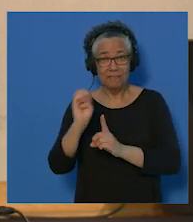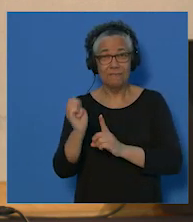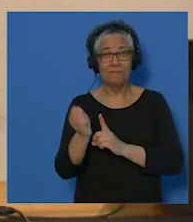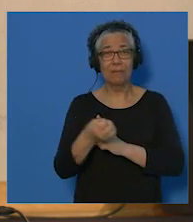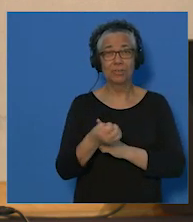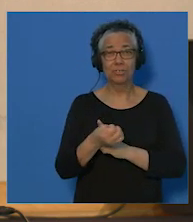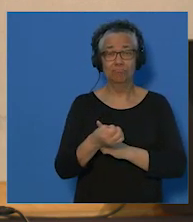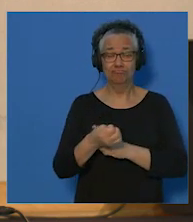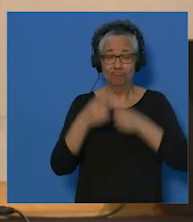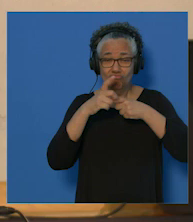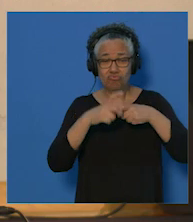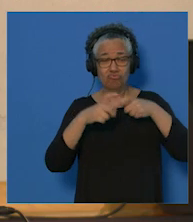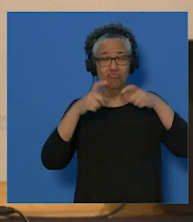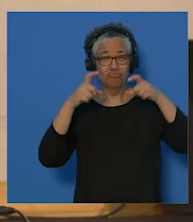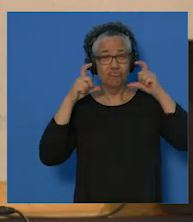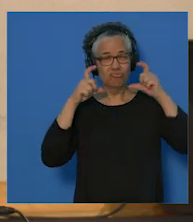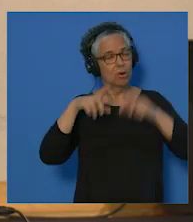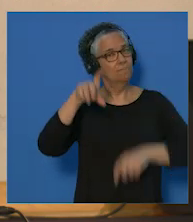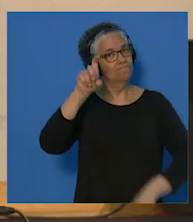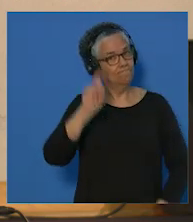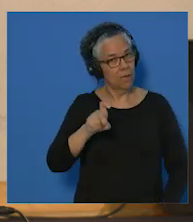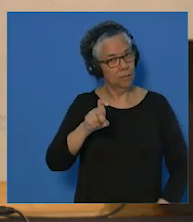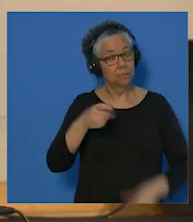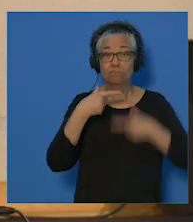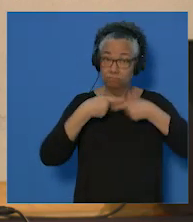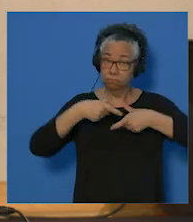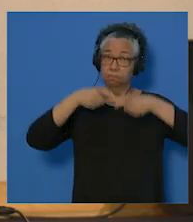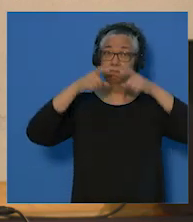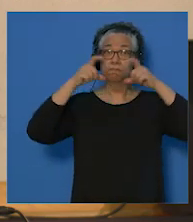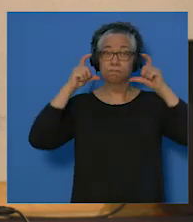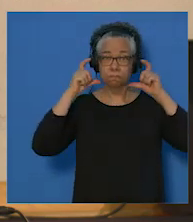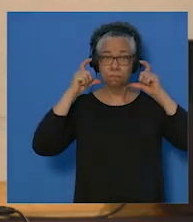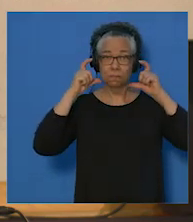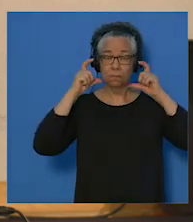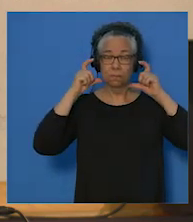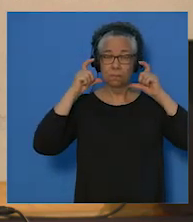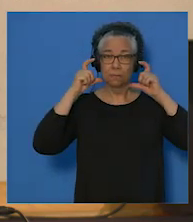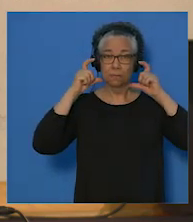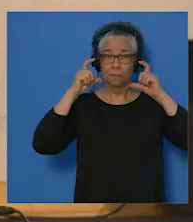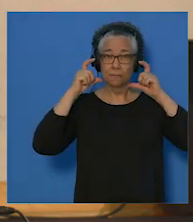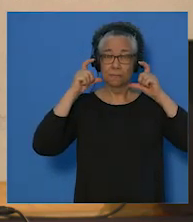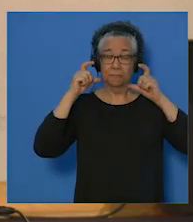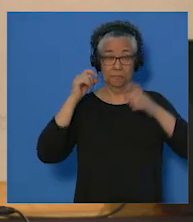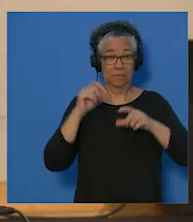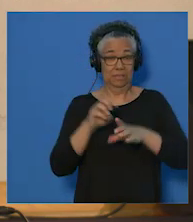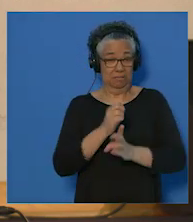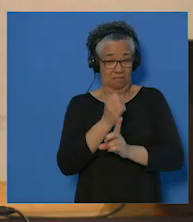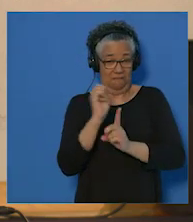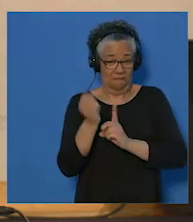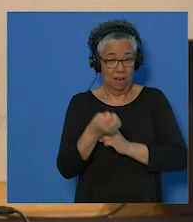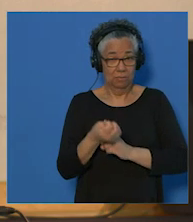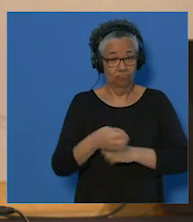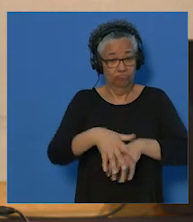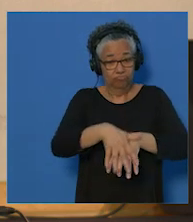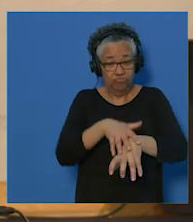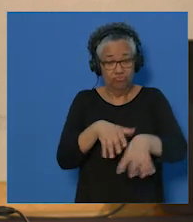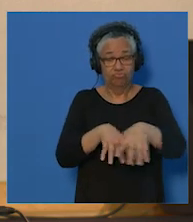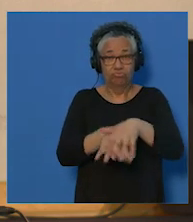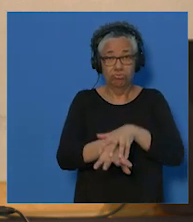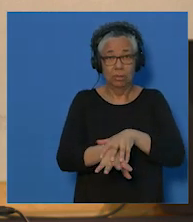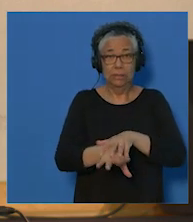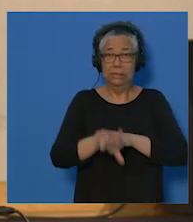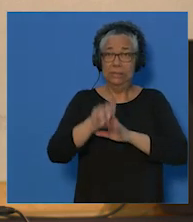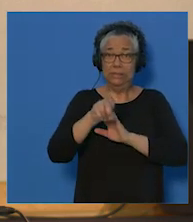you to wear your mask, you must wear your mask. If it is an environment where you must wear gloves and you